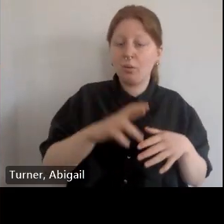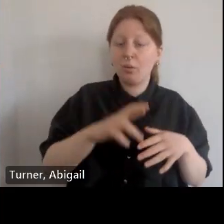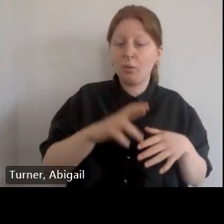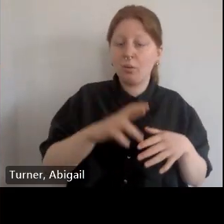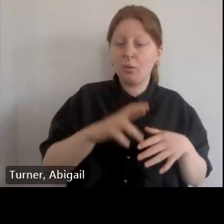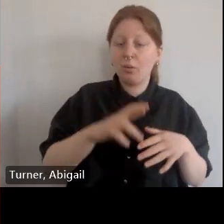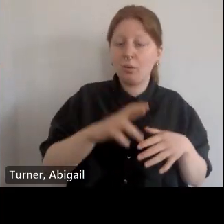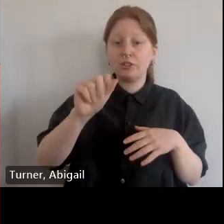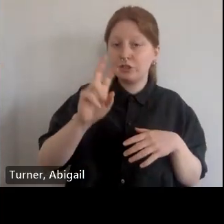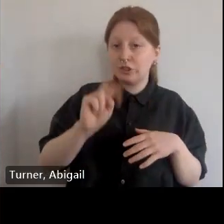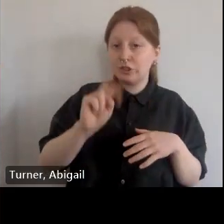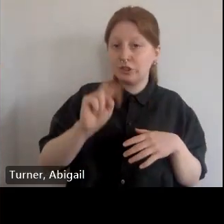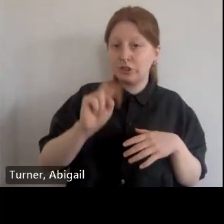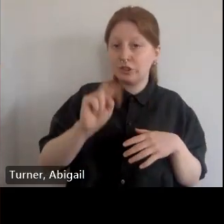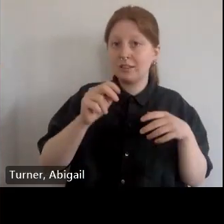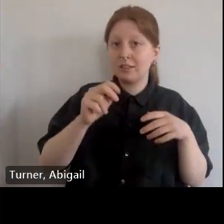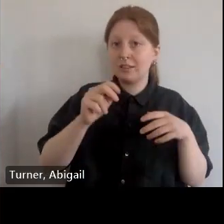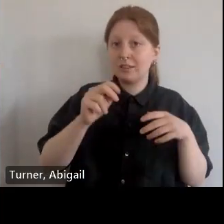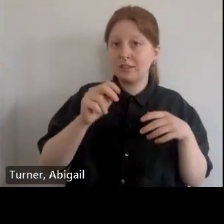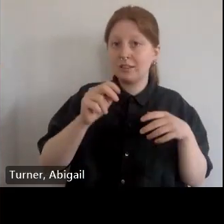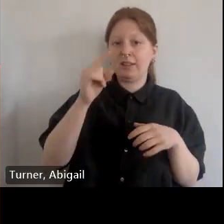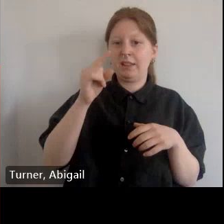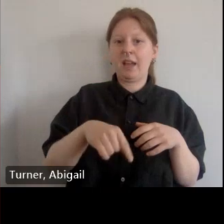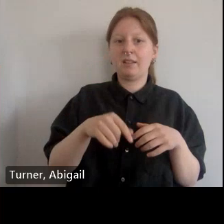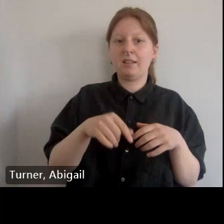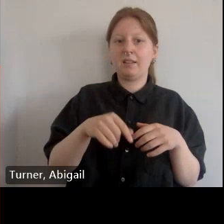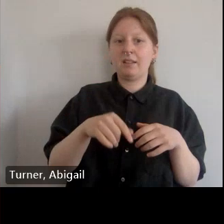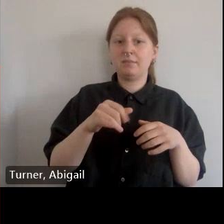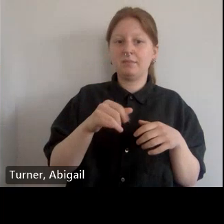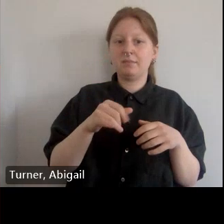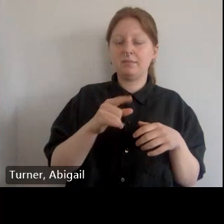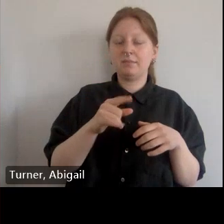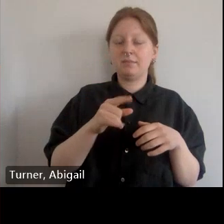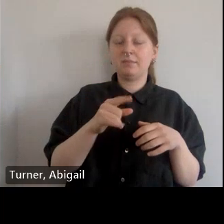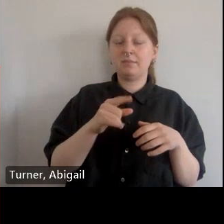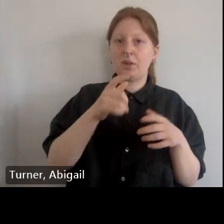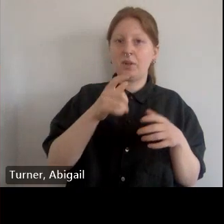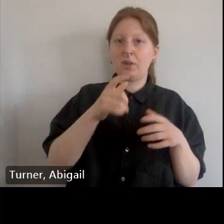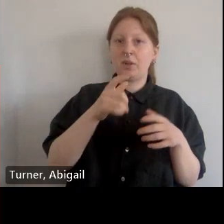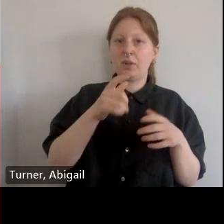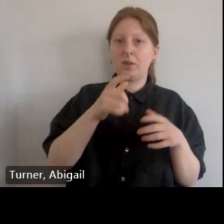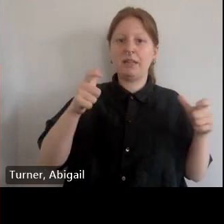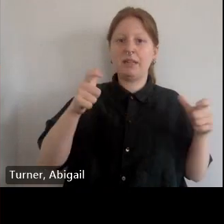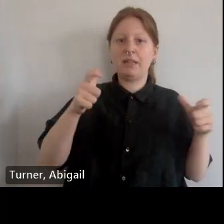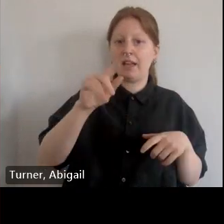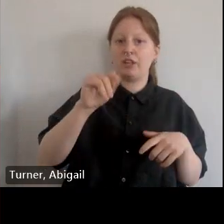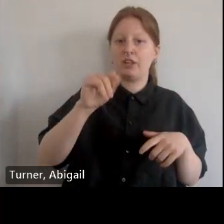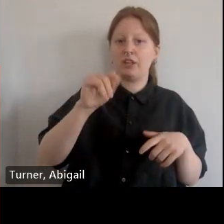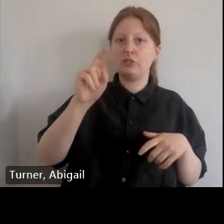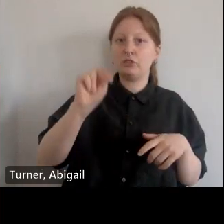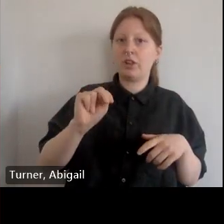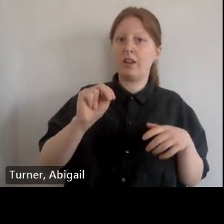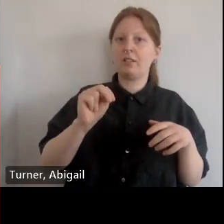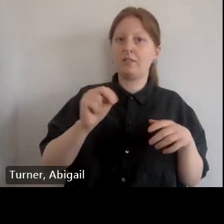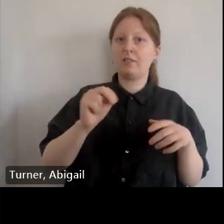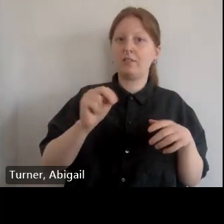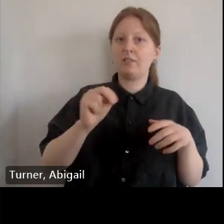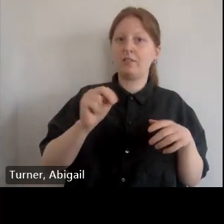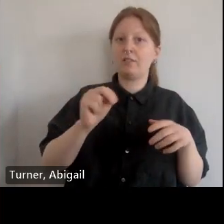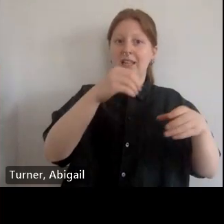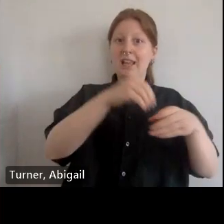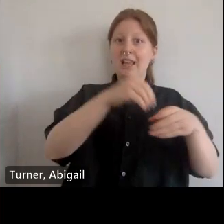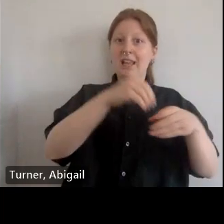Virginia actually has one of the largest Haitian immigrant populations in the country. And that starkly